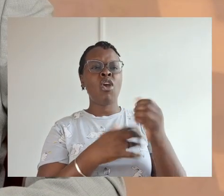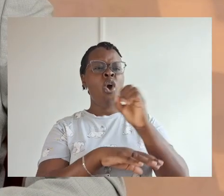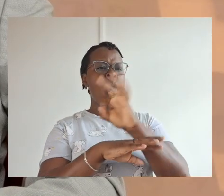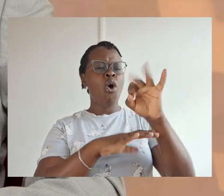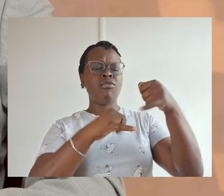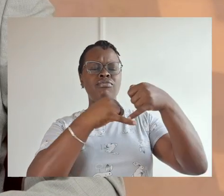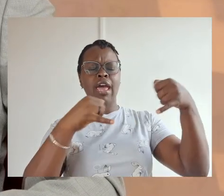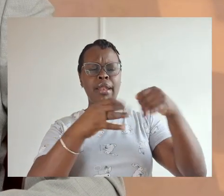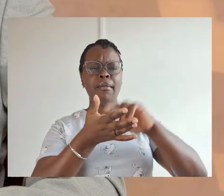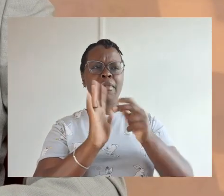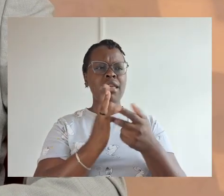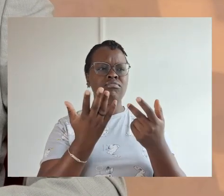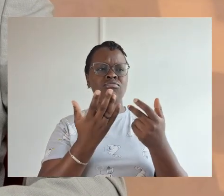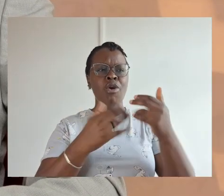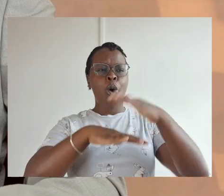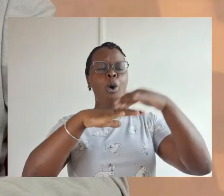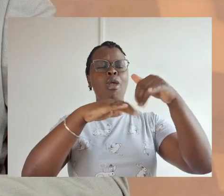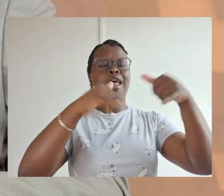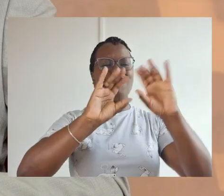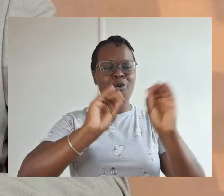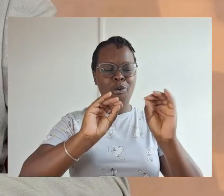offline gadgets